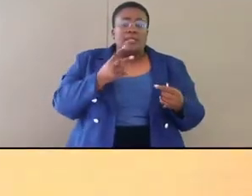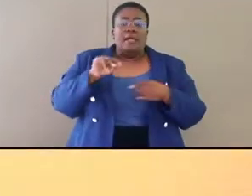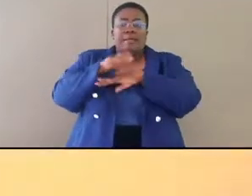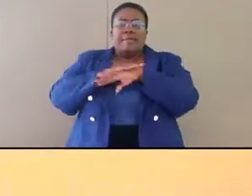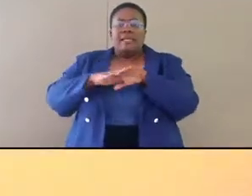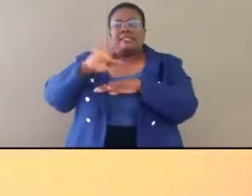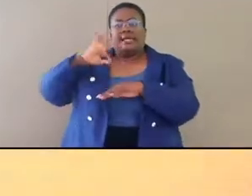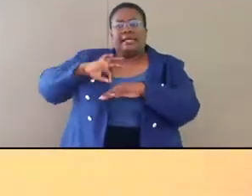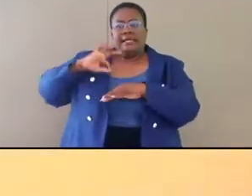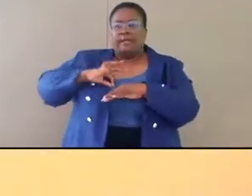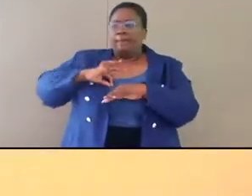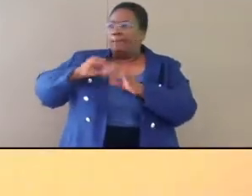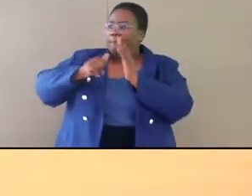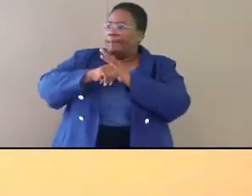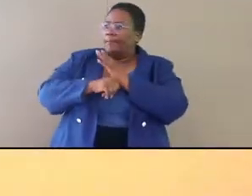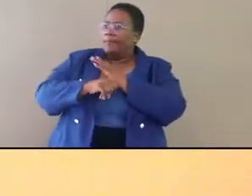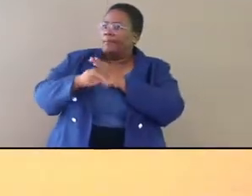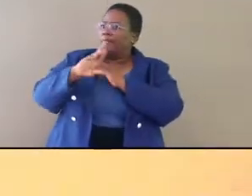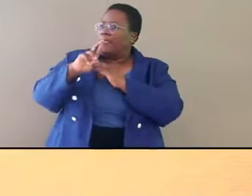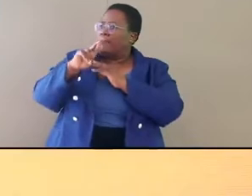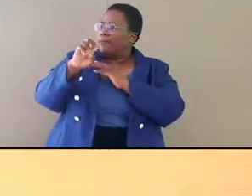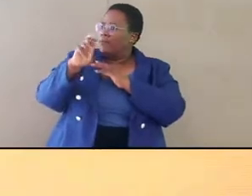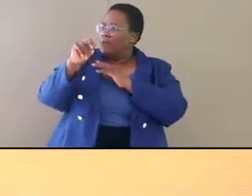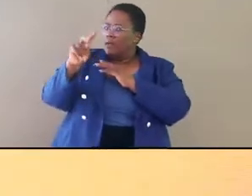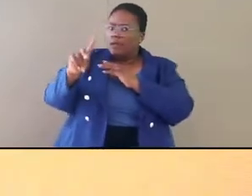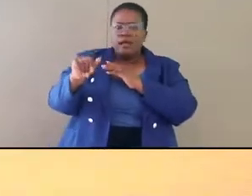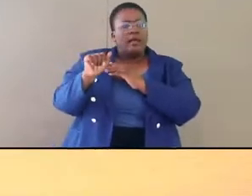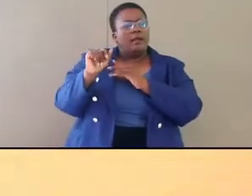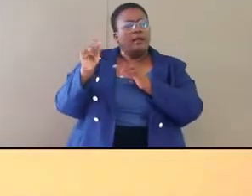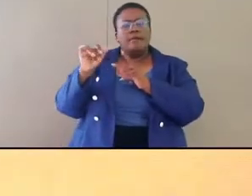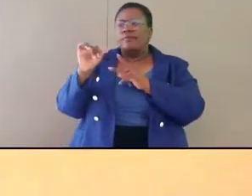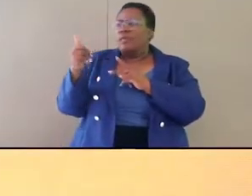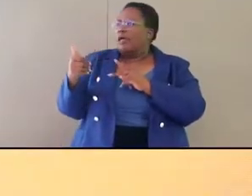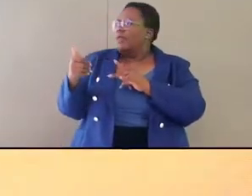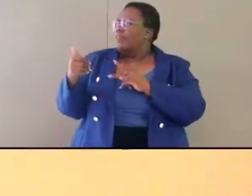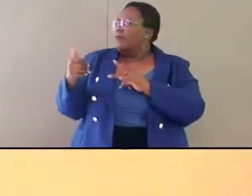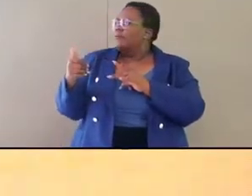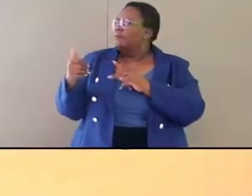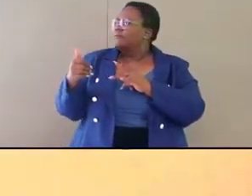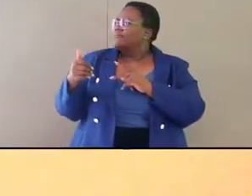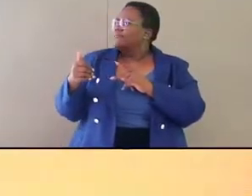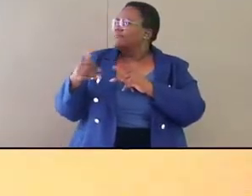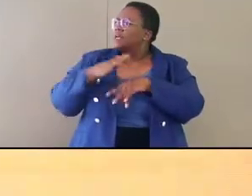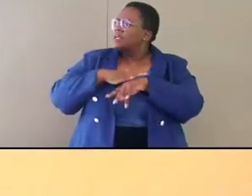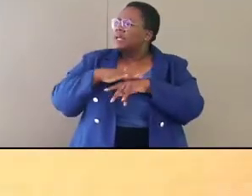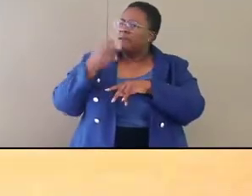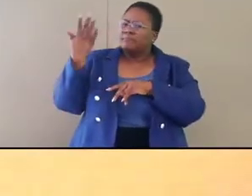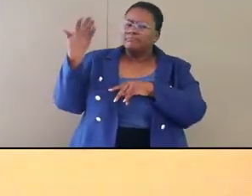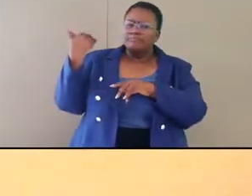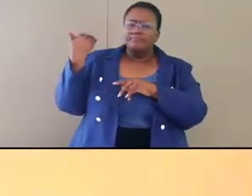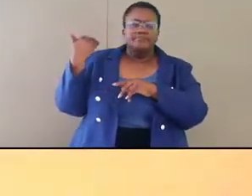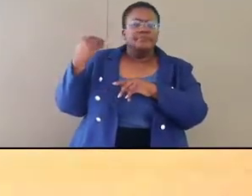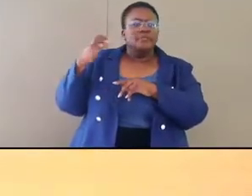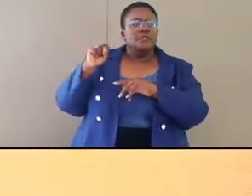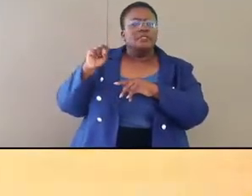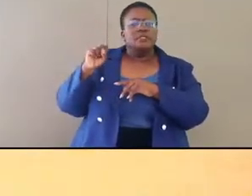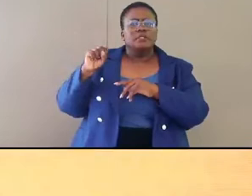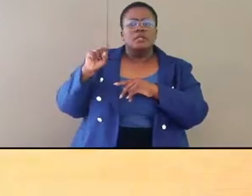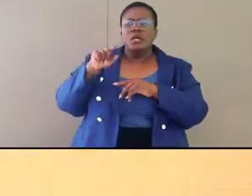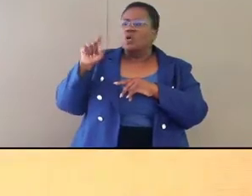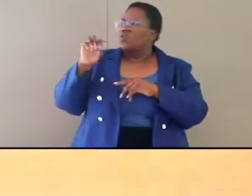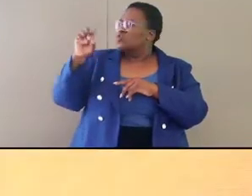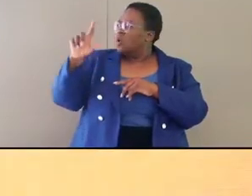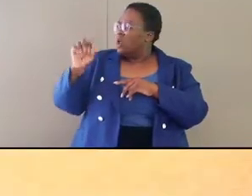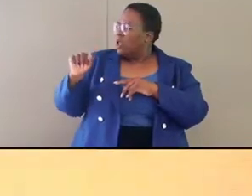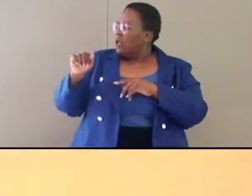which Brenda and them and others during the last four years' time and the Taylor Committee and everything that they